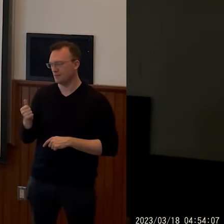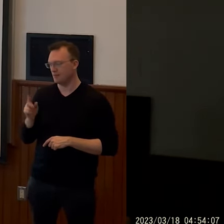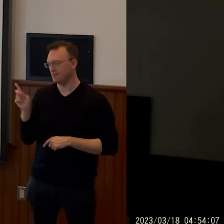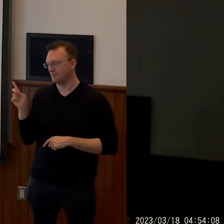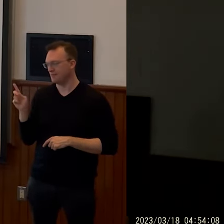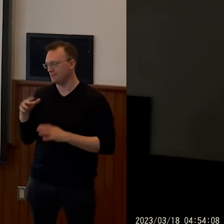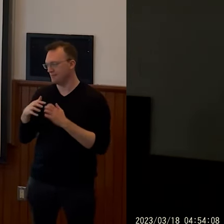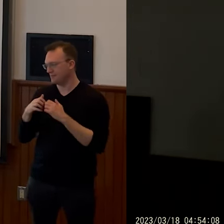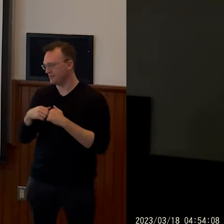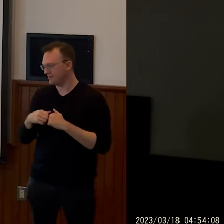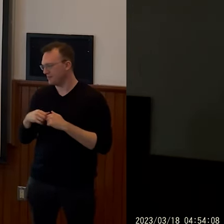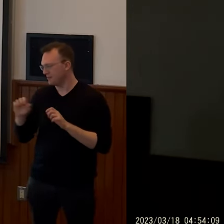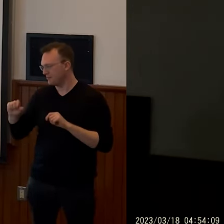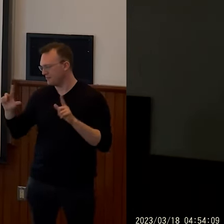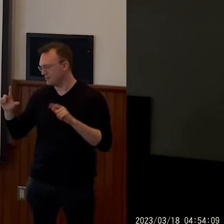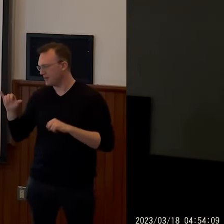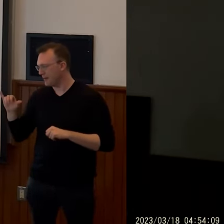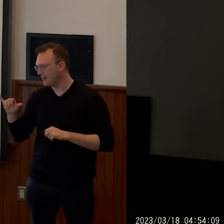done.